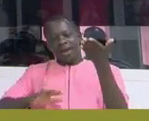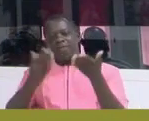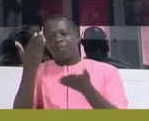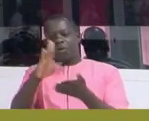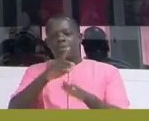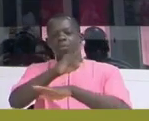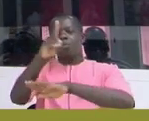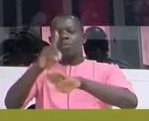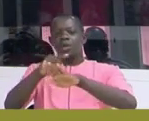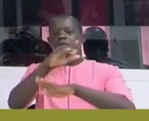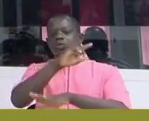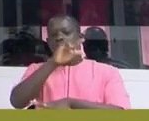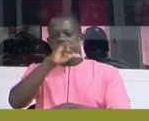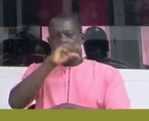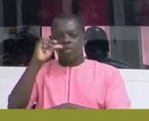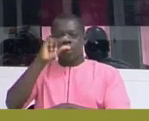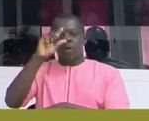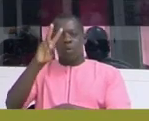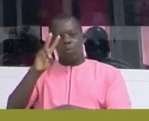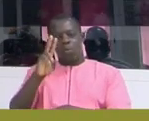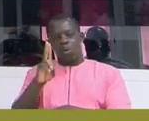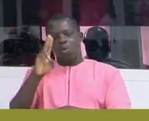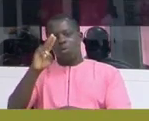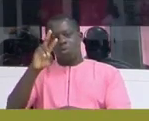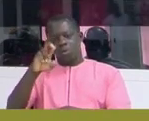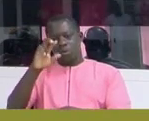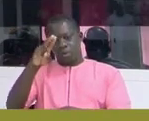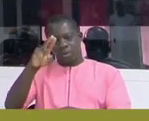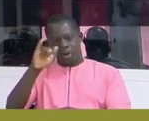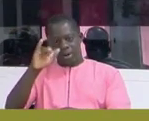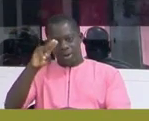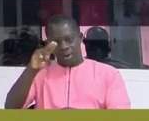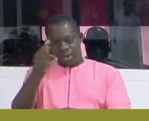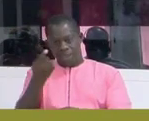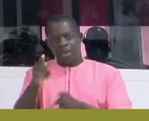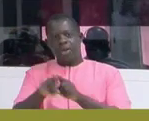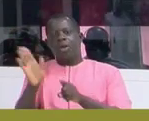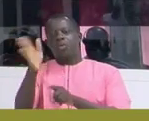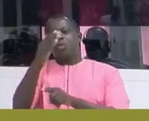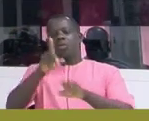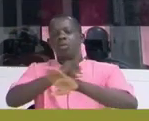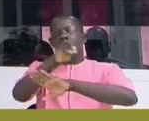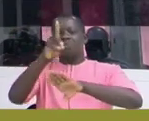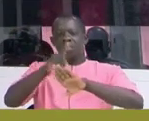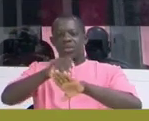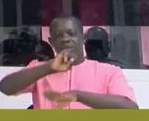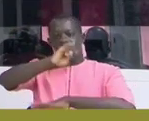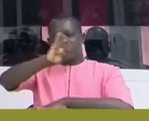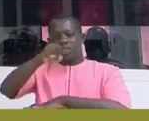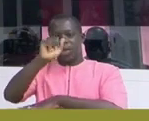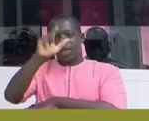returned, we all lighted at war. We went to Jalaman's compound